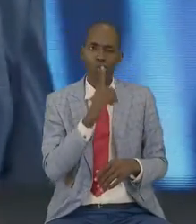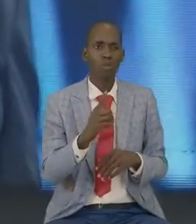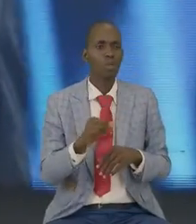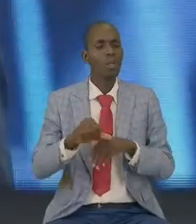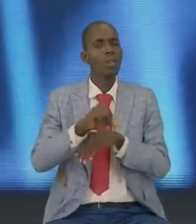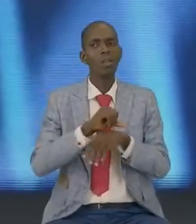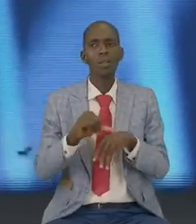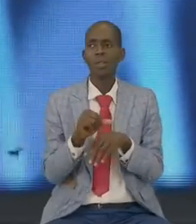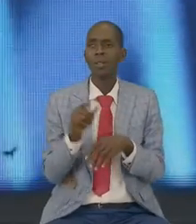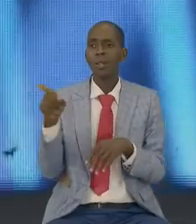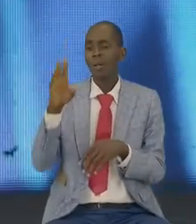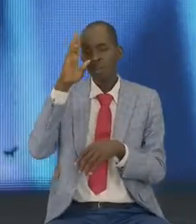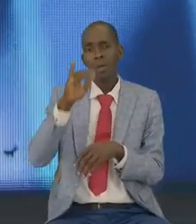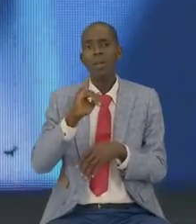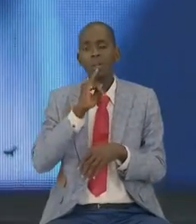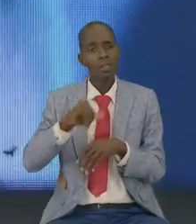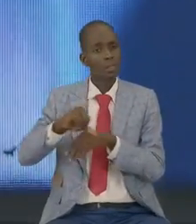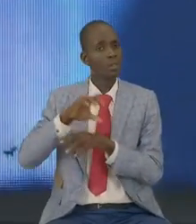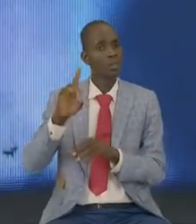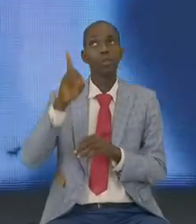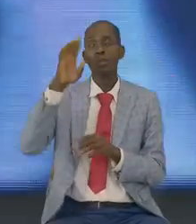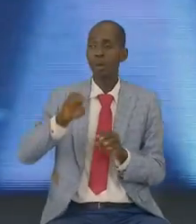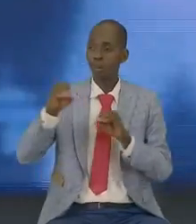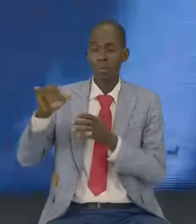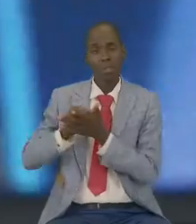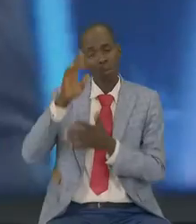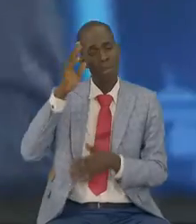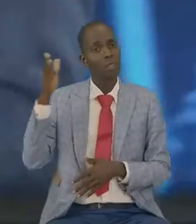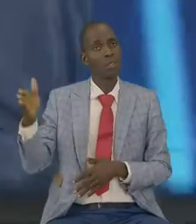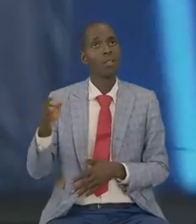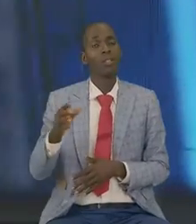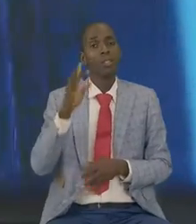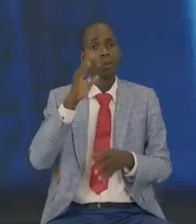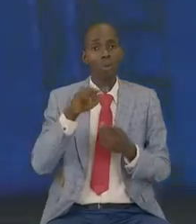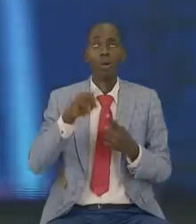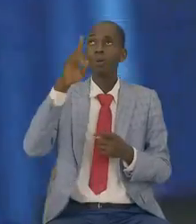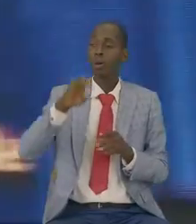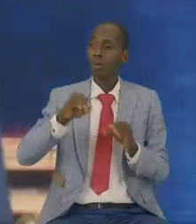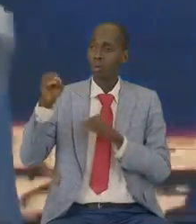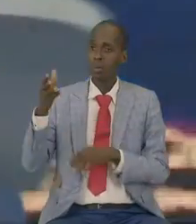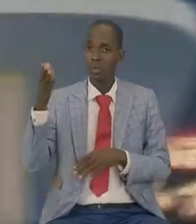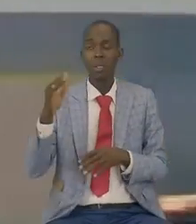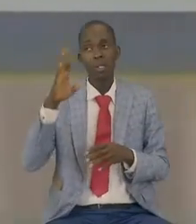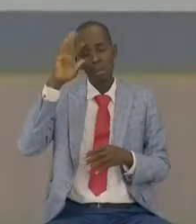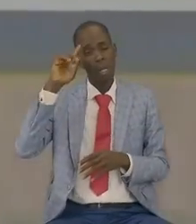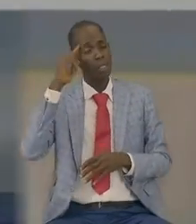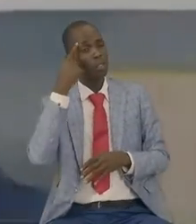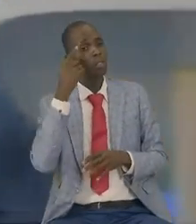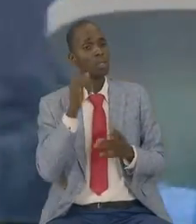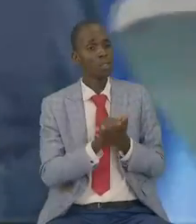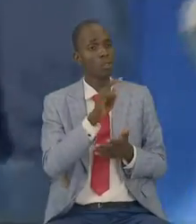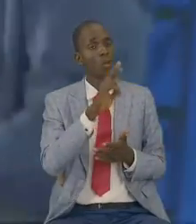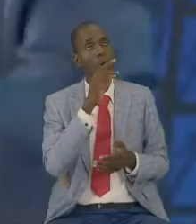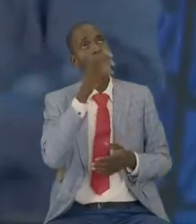has anointing. God put him there. And when God has put him there, even though he thought you were drunk, that was his thinking. And after